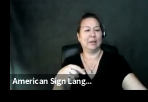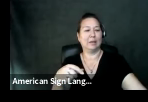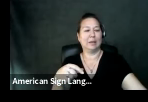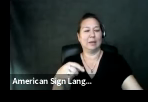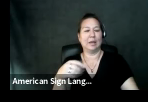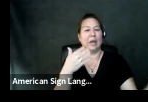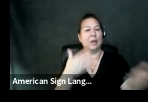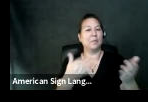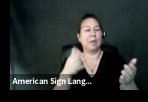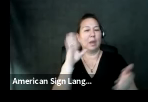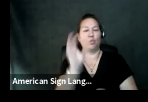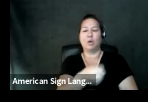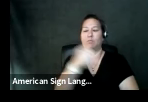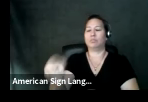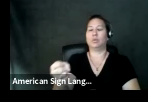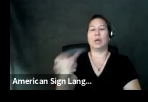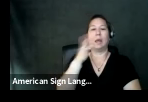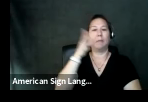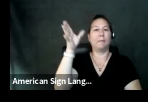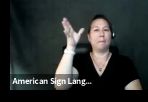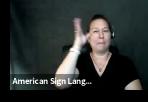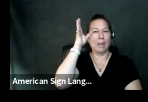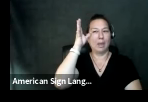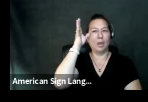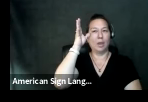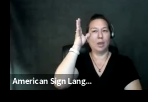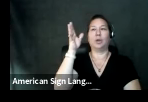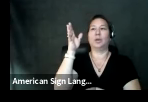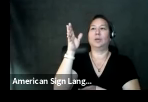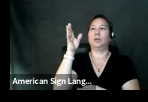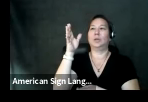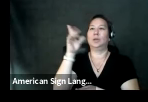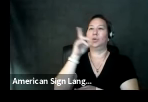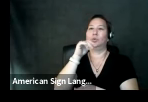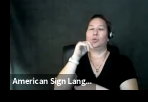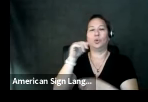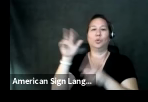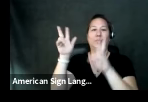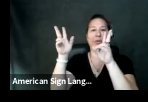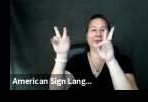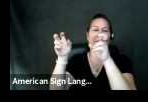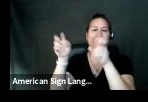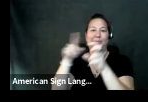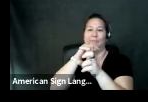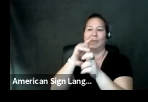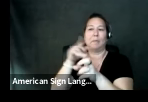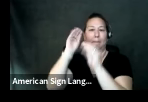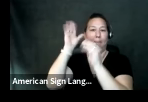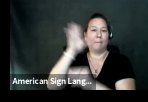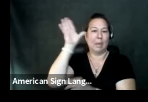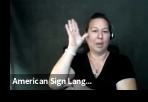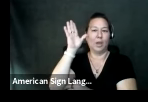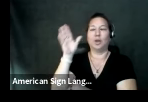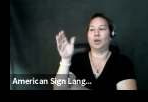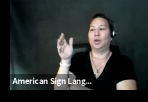surrogate parent to represent a child with a disability. And they too will then have